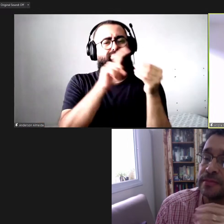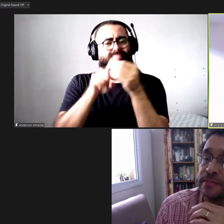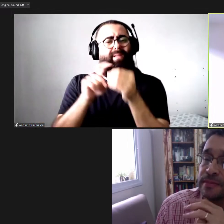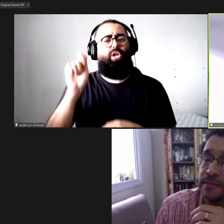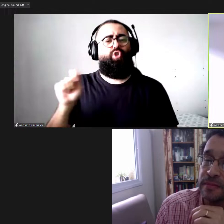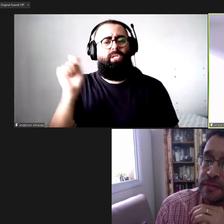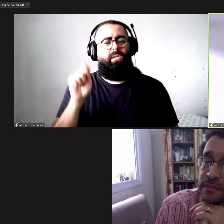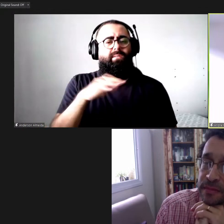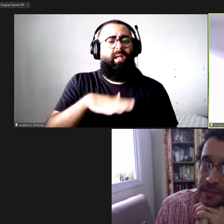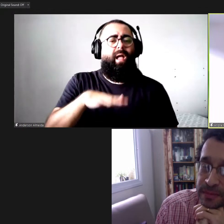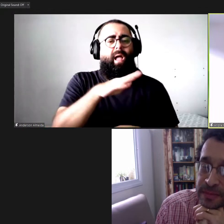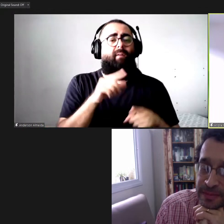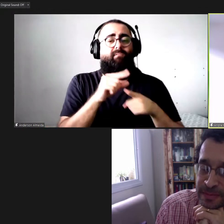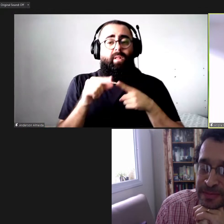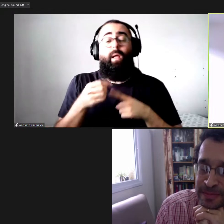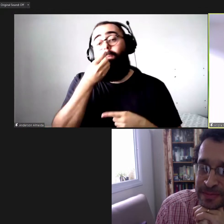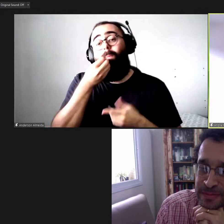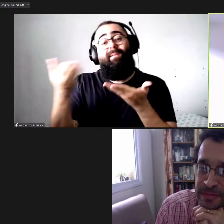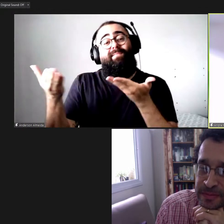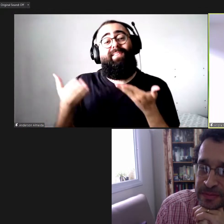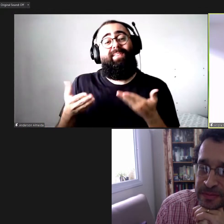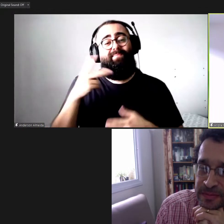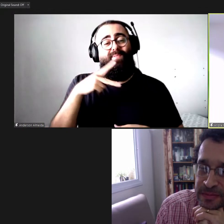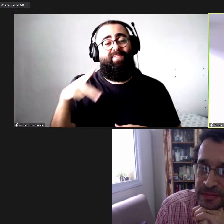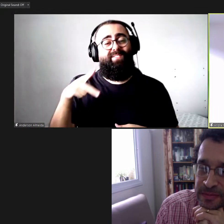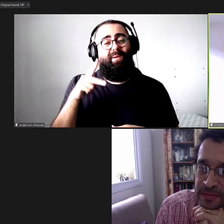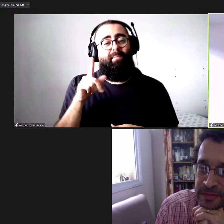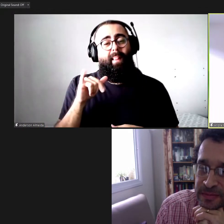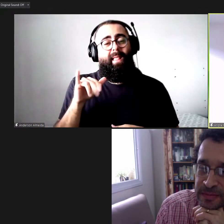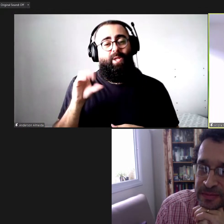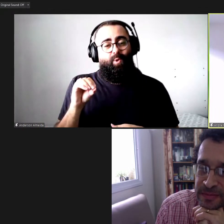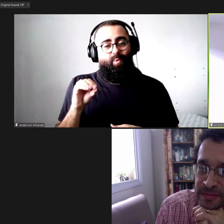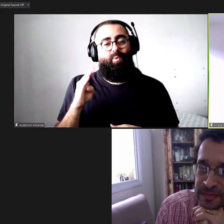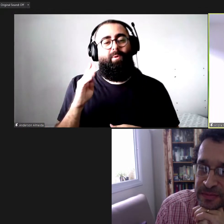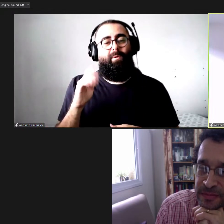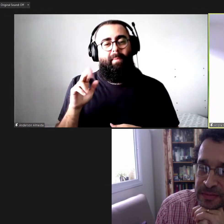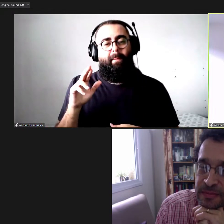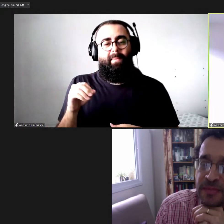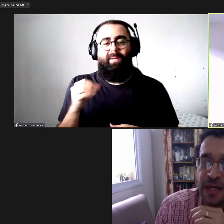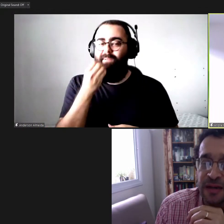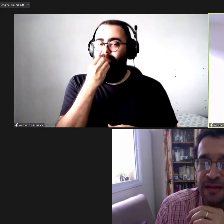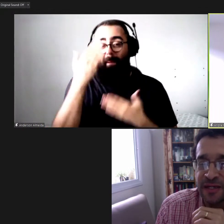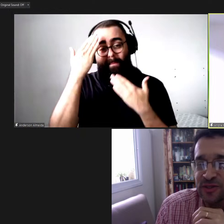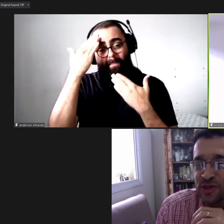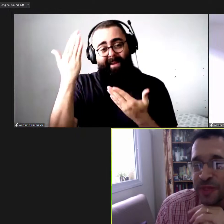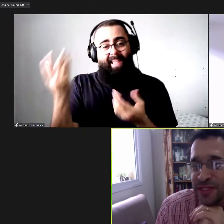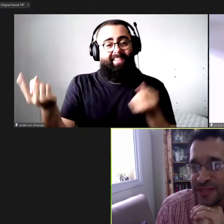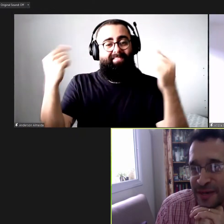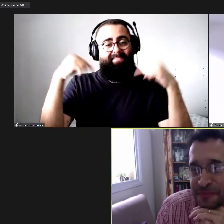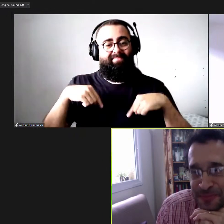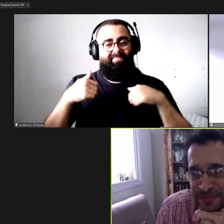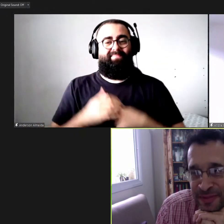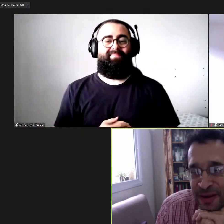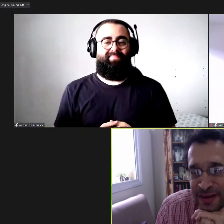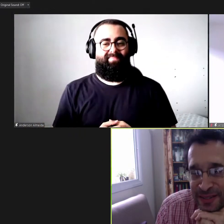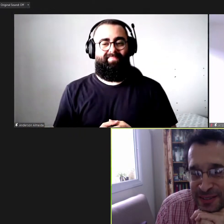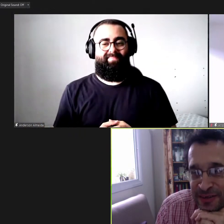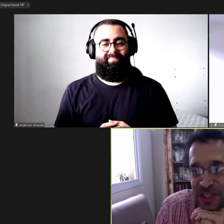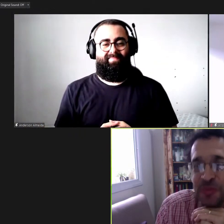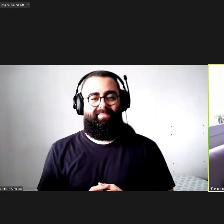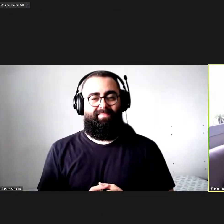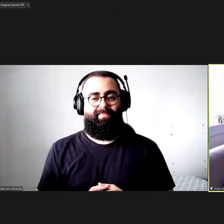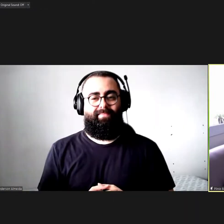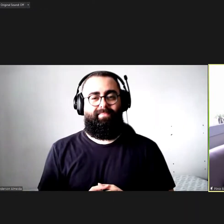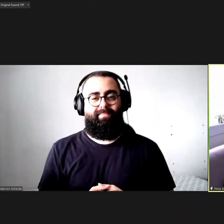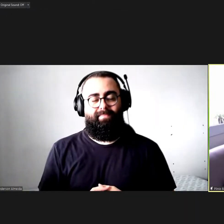associations. Welcome, Professor Plínio Barbosa. Thank you so much for being with us today. Thank you so much, André. It's a